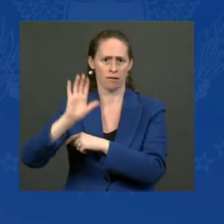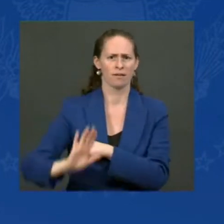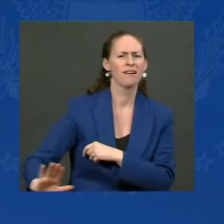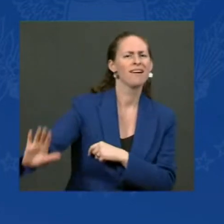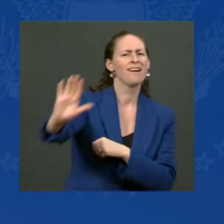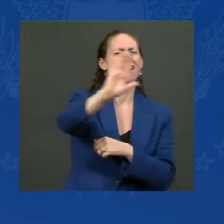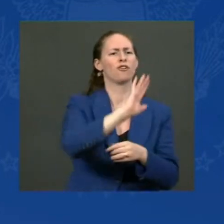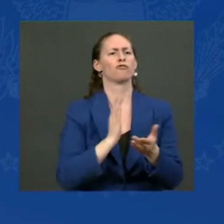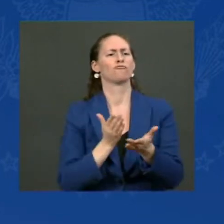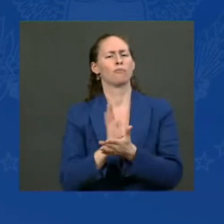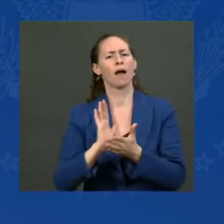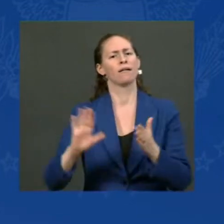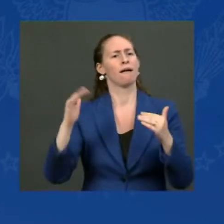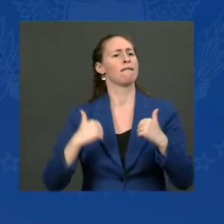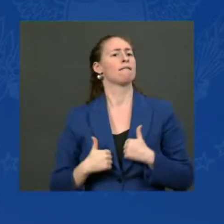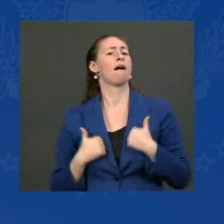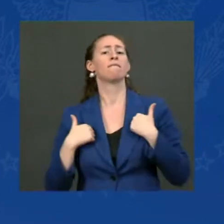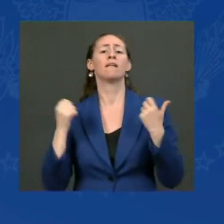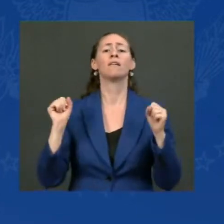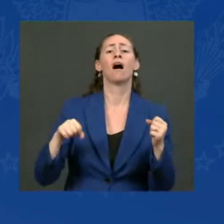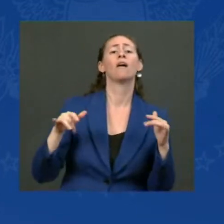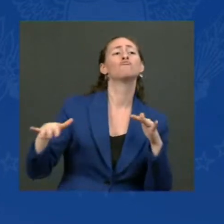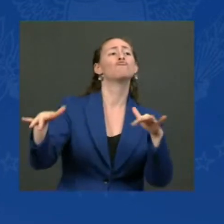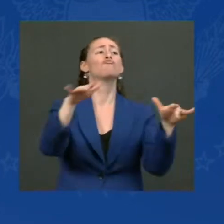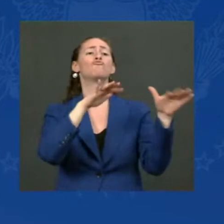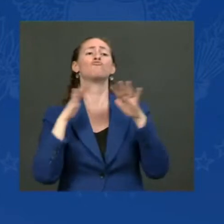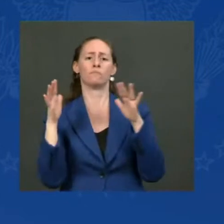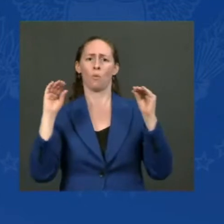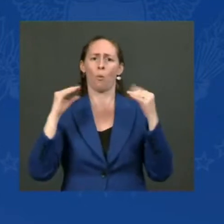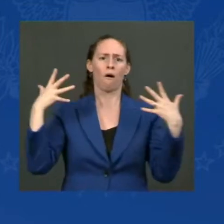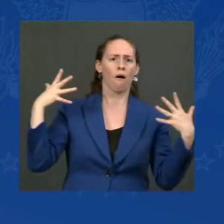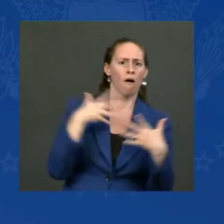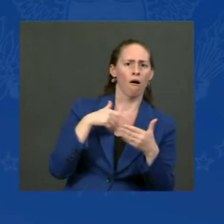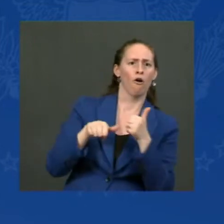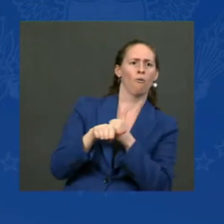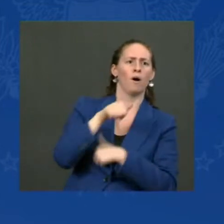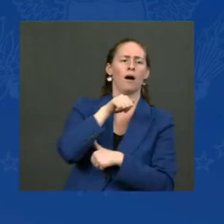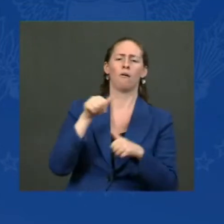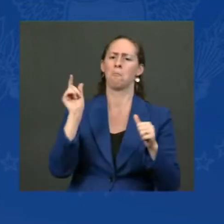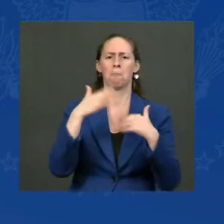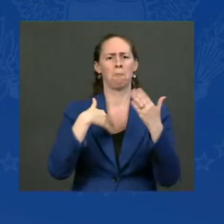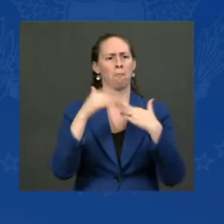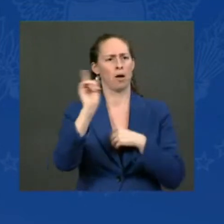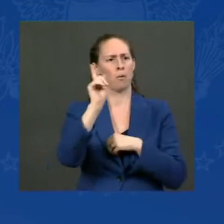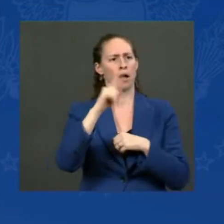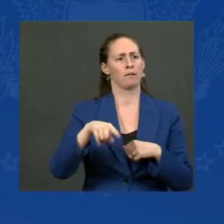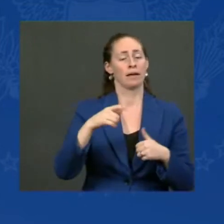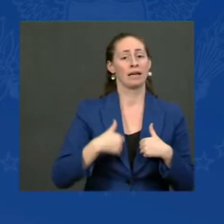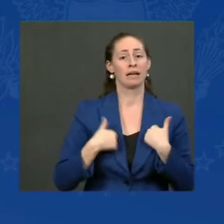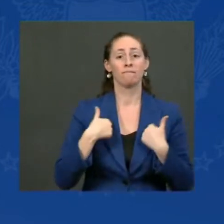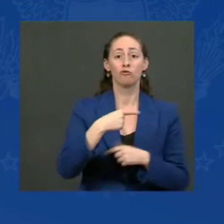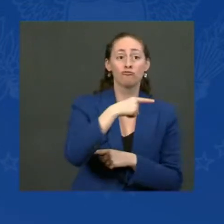live and love openly without fear, whether it's Chechnya or Cameroon or anywhere.